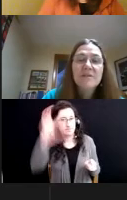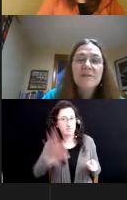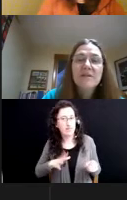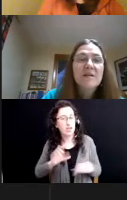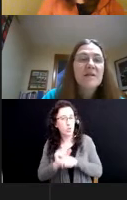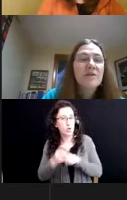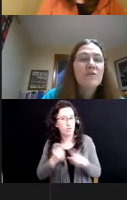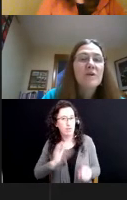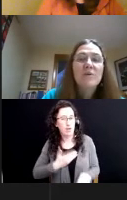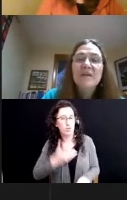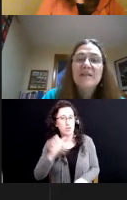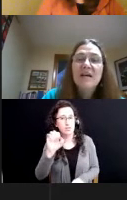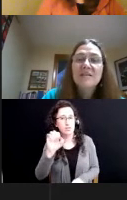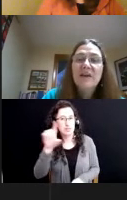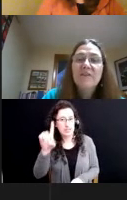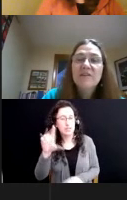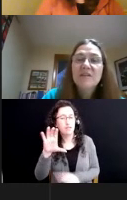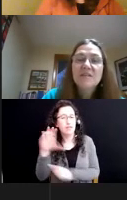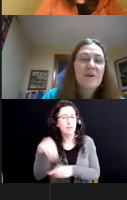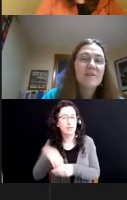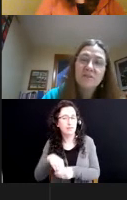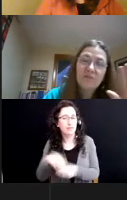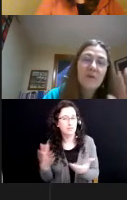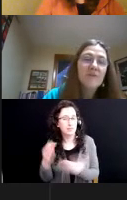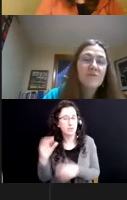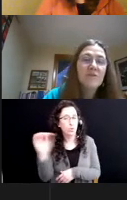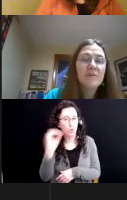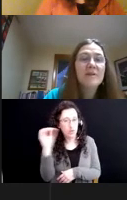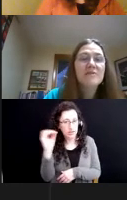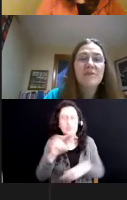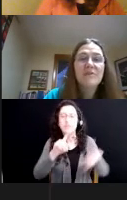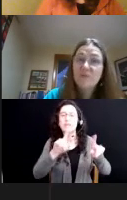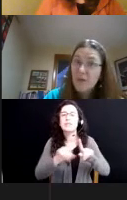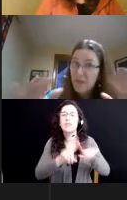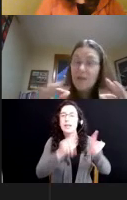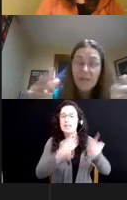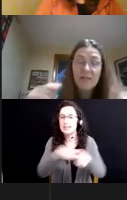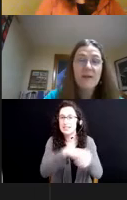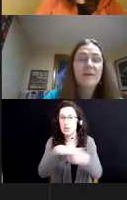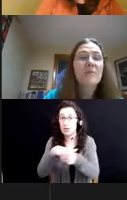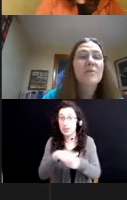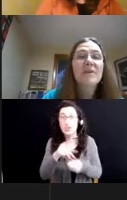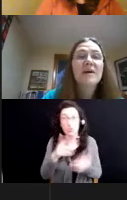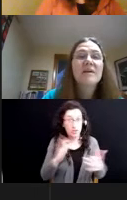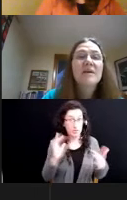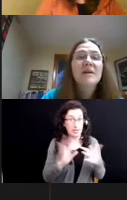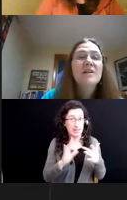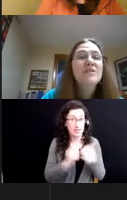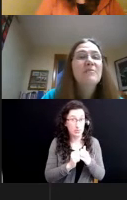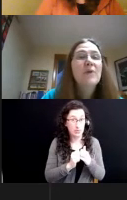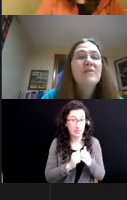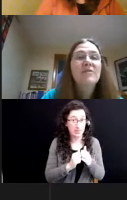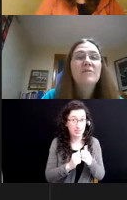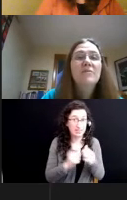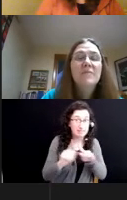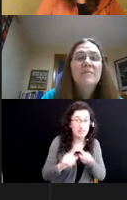companies here in Oregon where they have all these test plots. We live in a terrific place for all this. If you want to get connected, I can help you with that. So